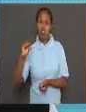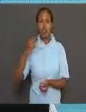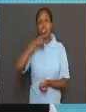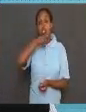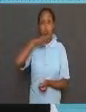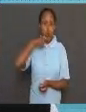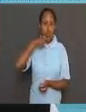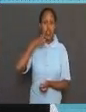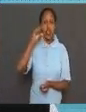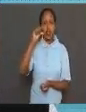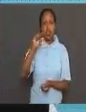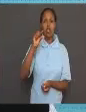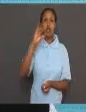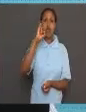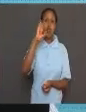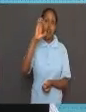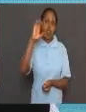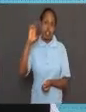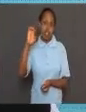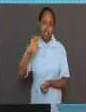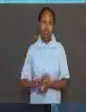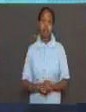solid piece of ice.